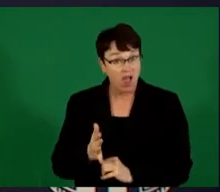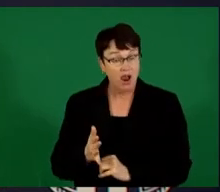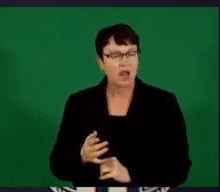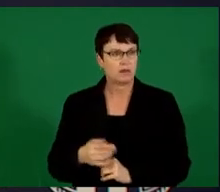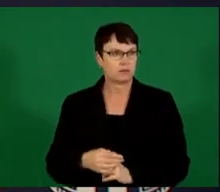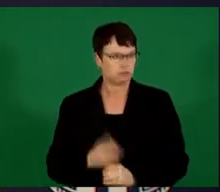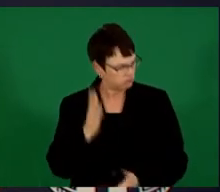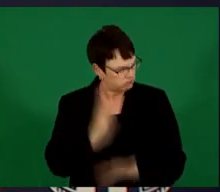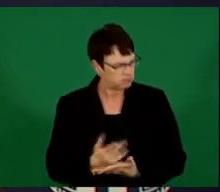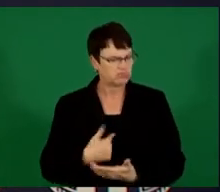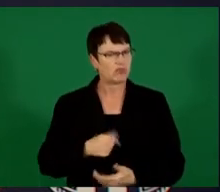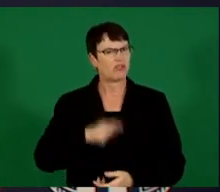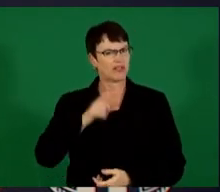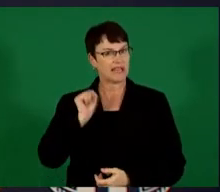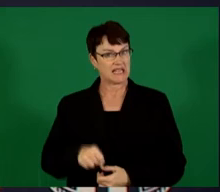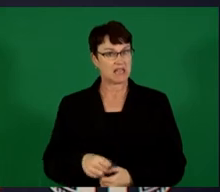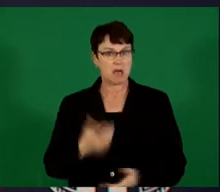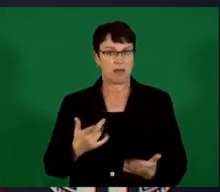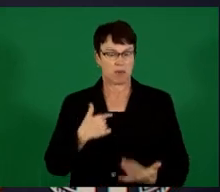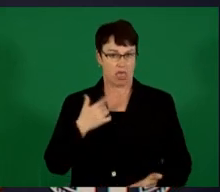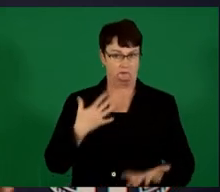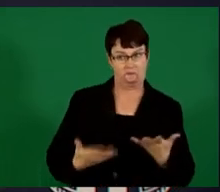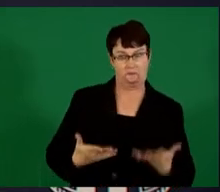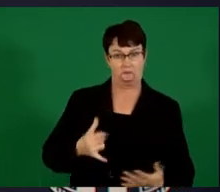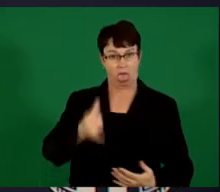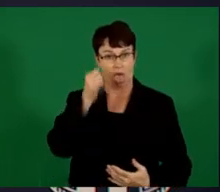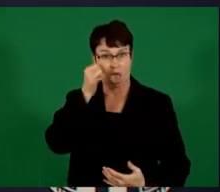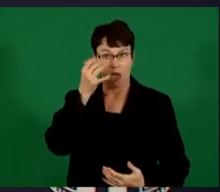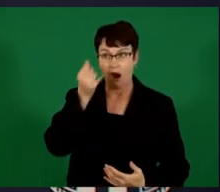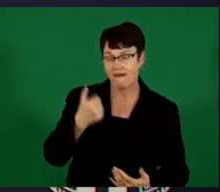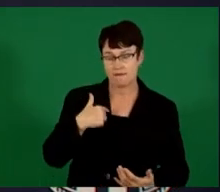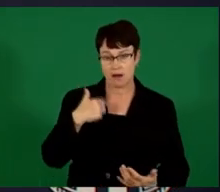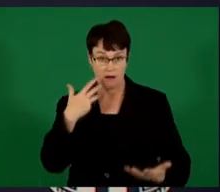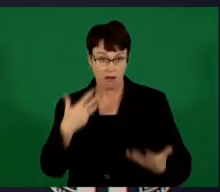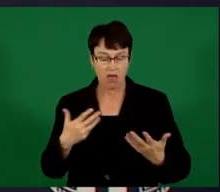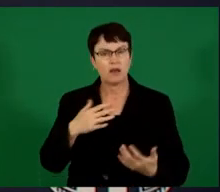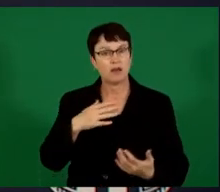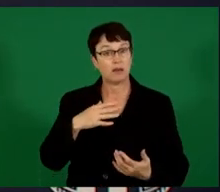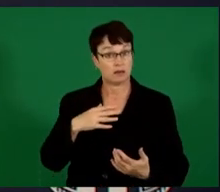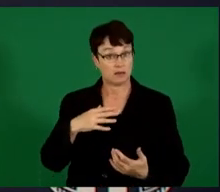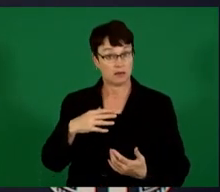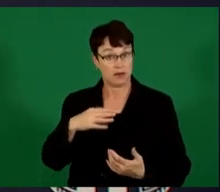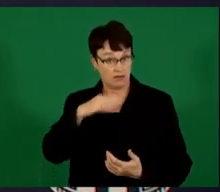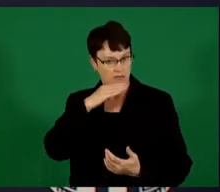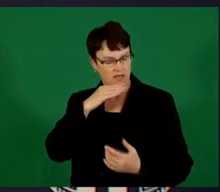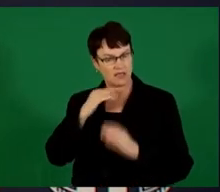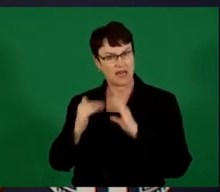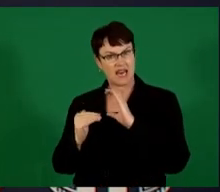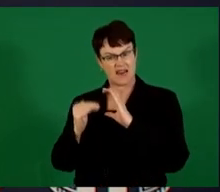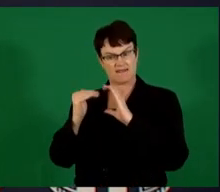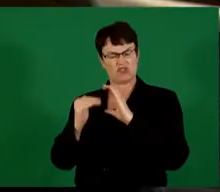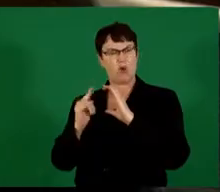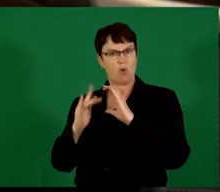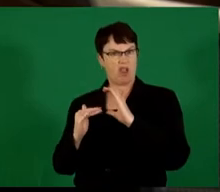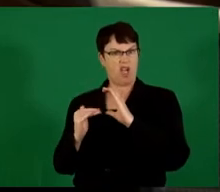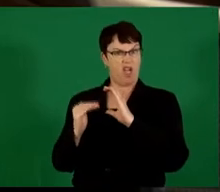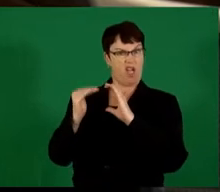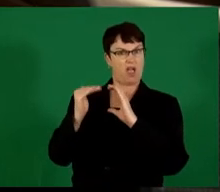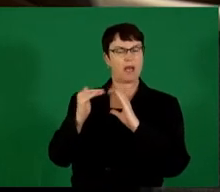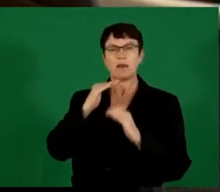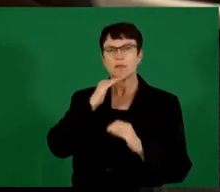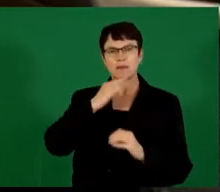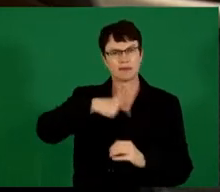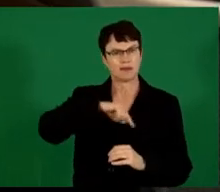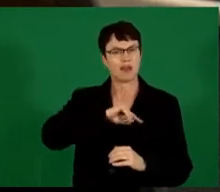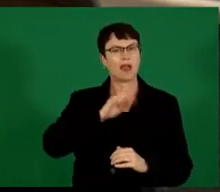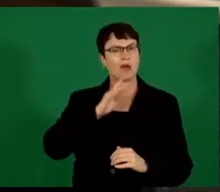confident that we would hit the target, meaning that the inflation should be higher than that, we would probably be